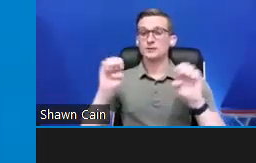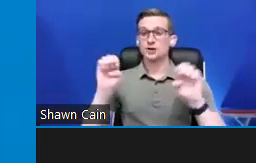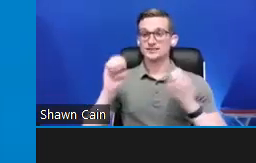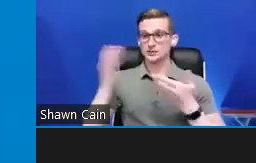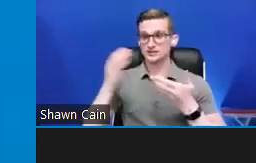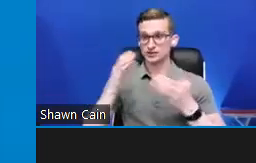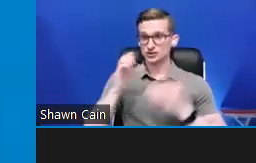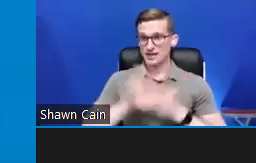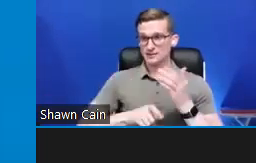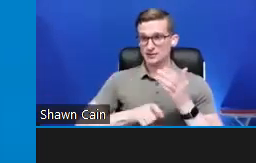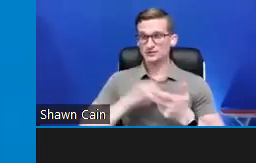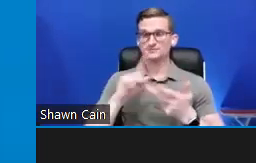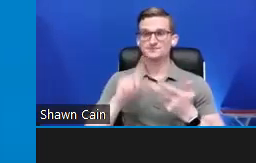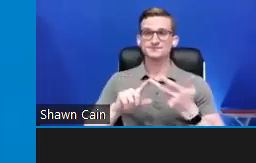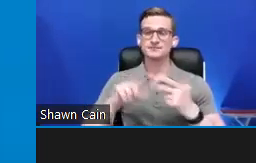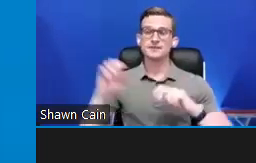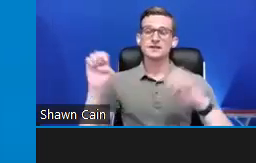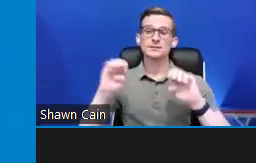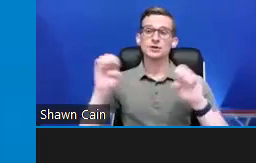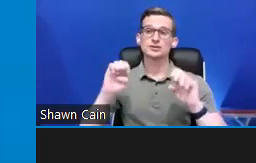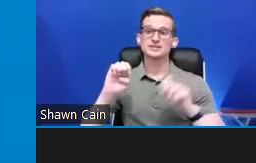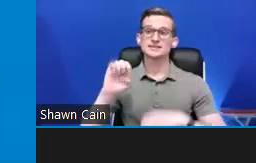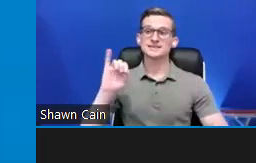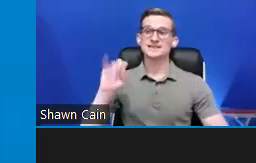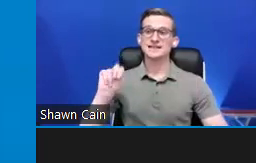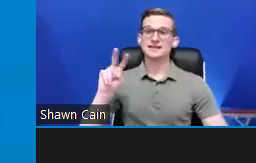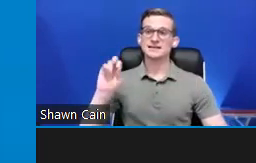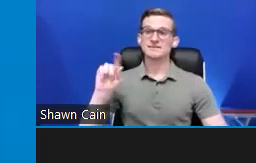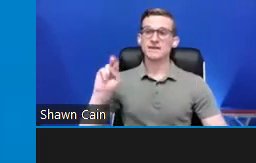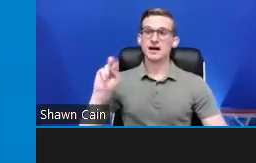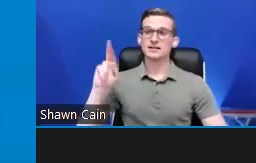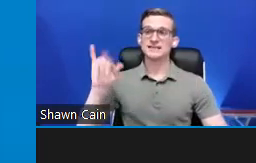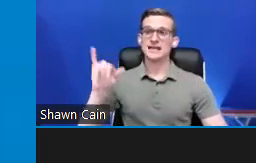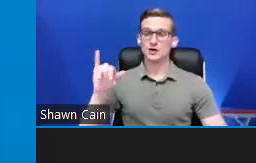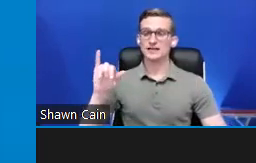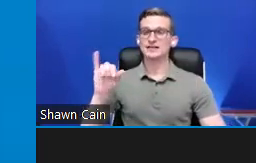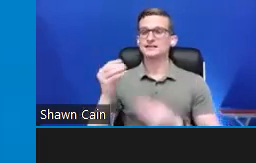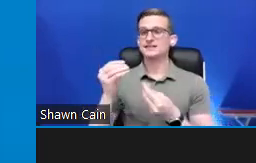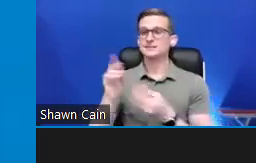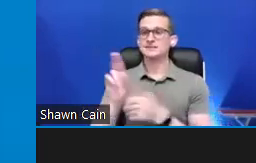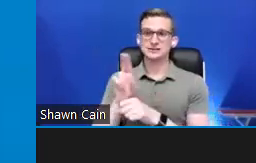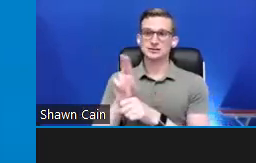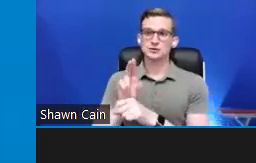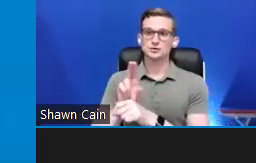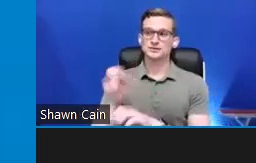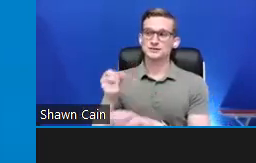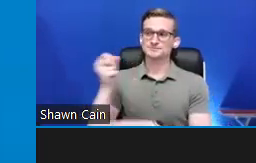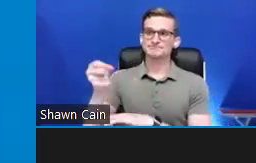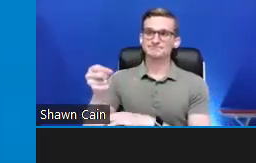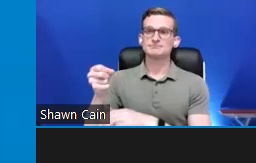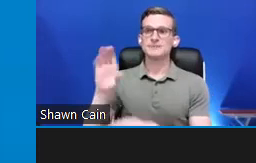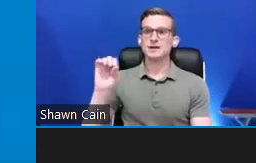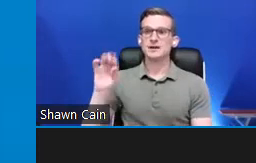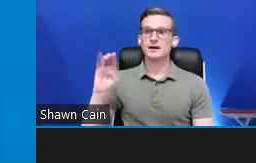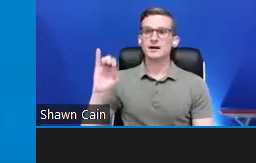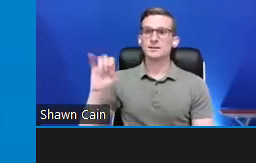chapter, and our emergency and involuntary substance use commitment chapter. We will go ahead